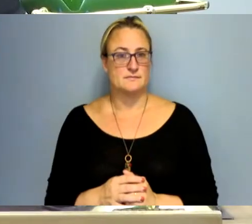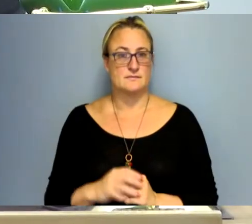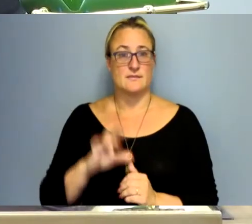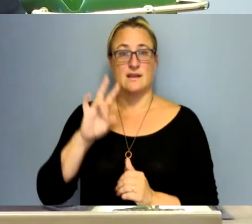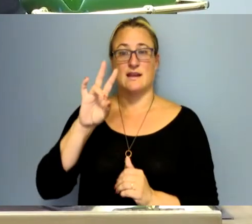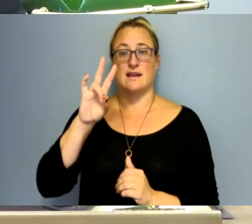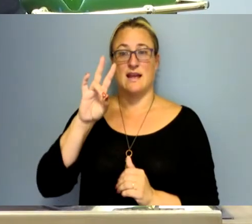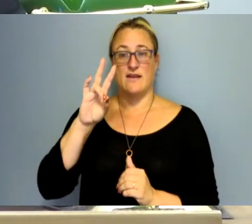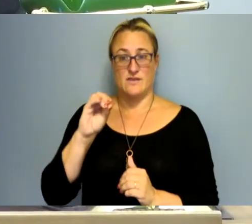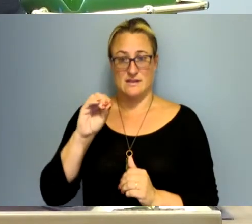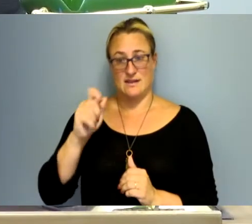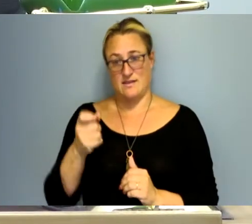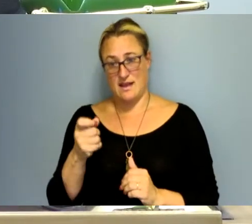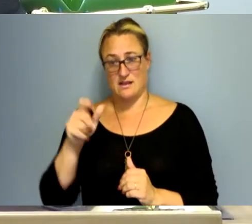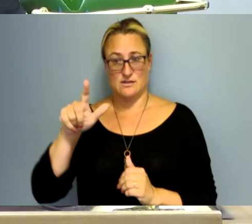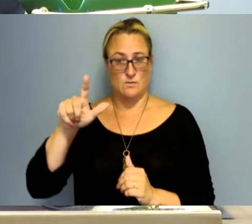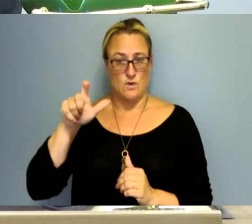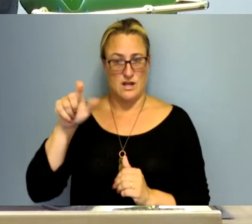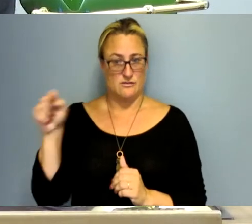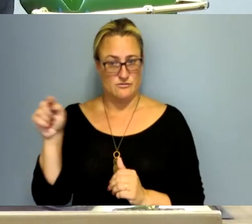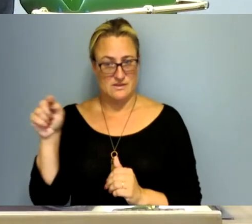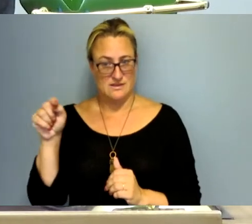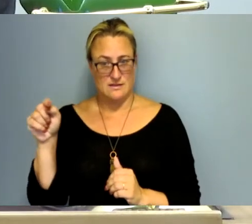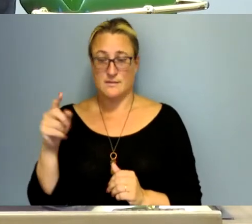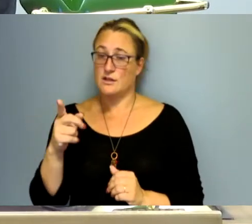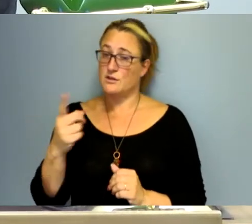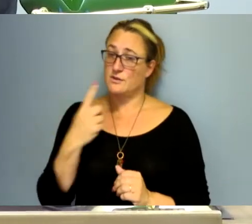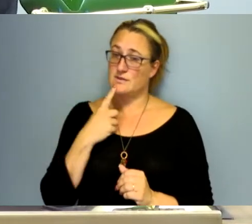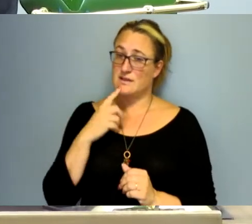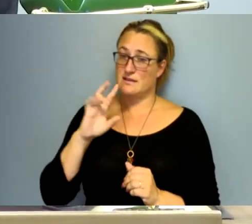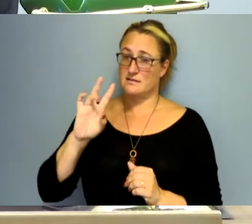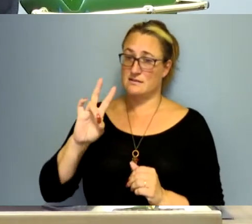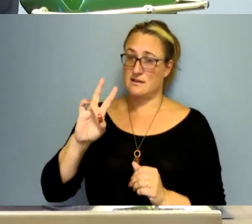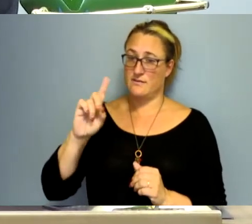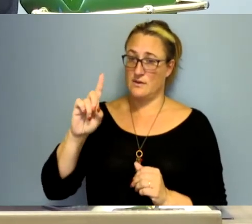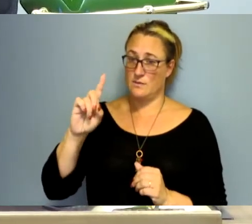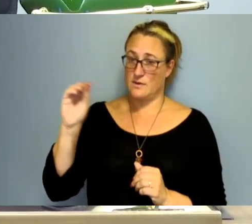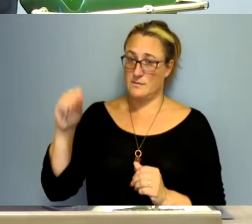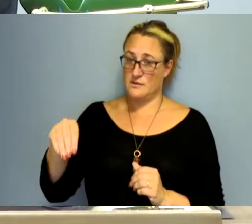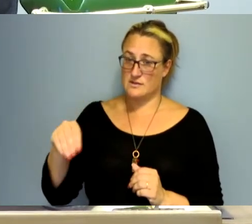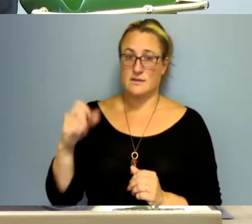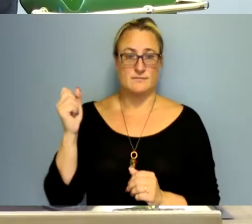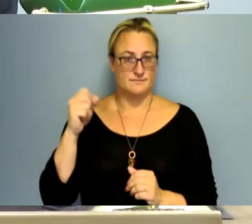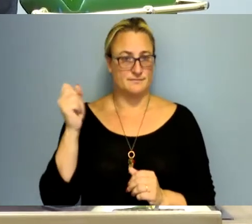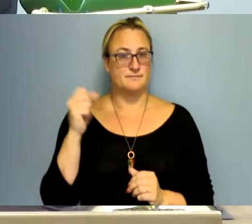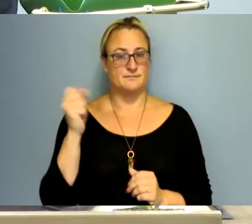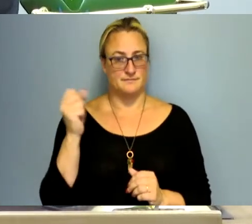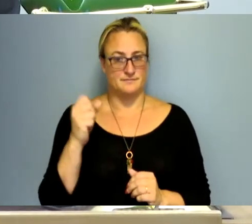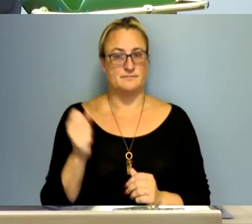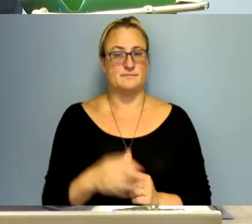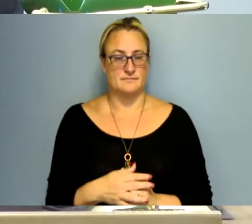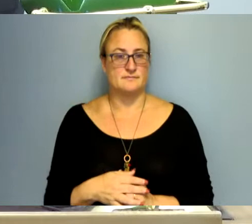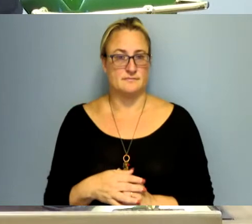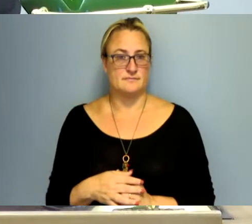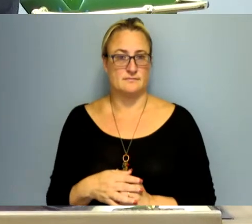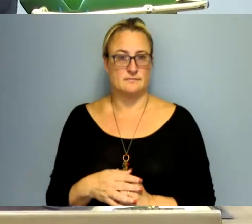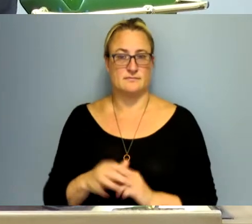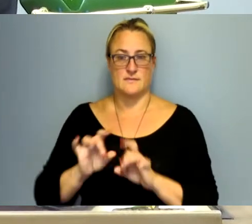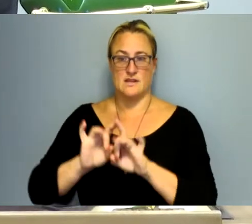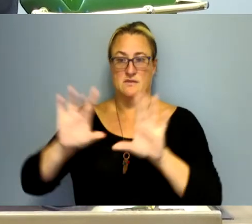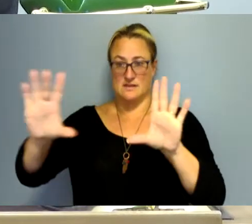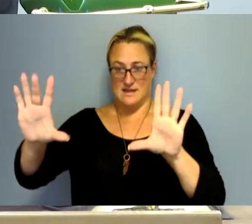70,100, and did you say that's about 71%? That's about 71% return Of what you sent out, you